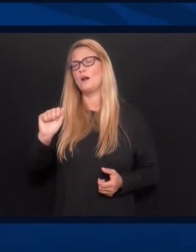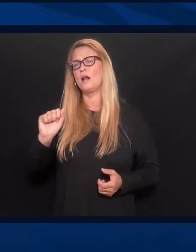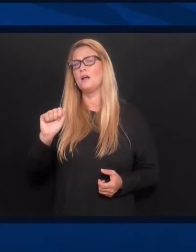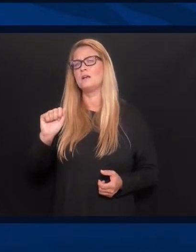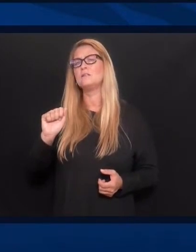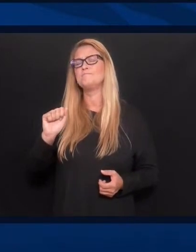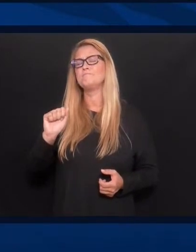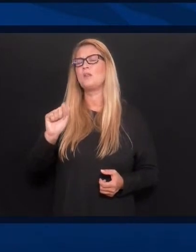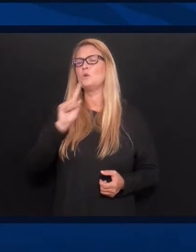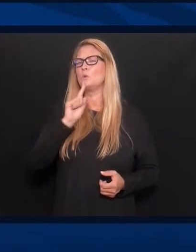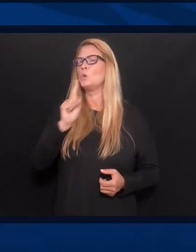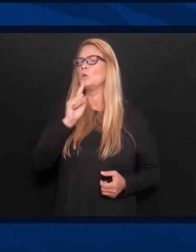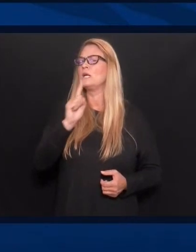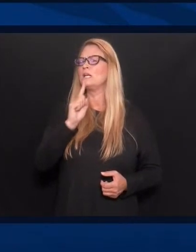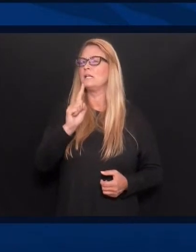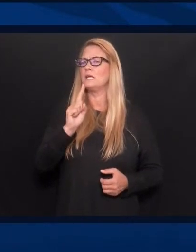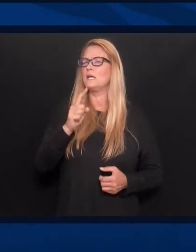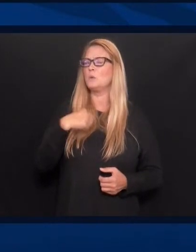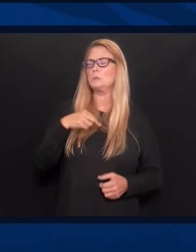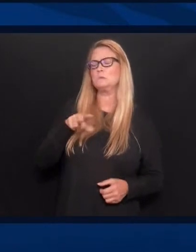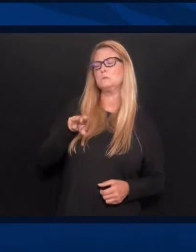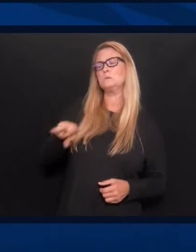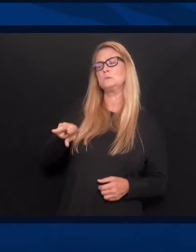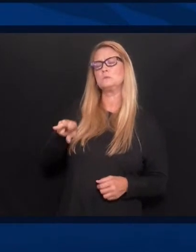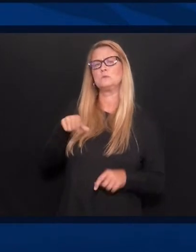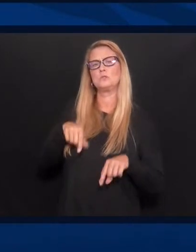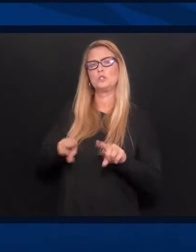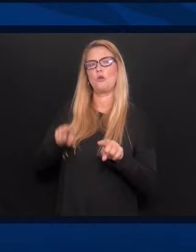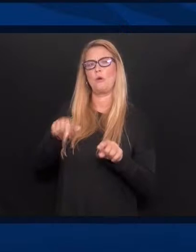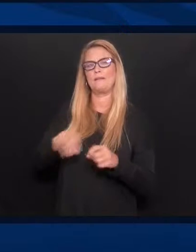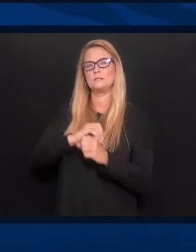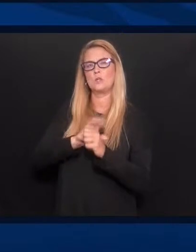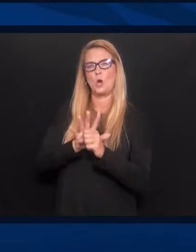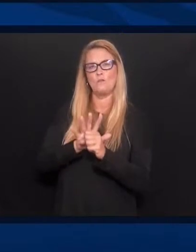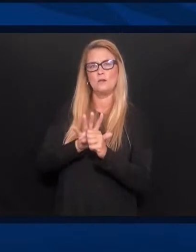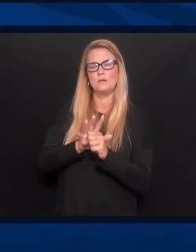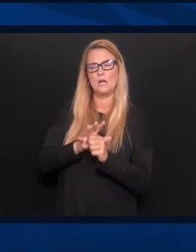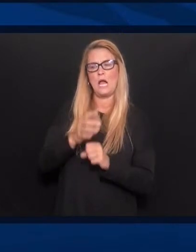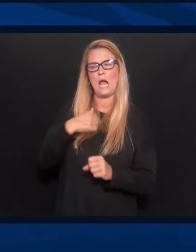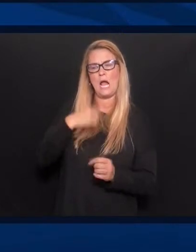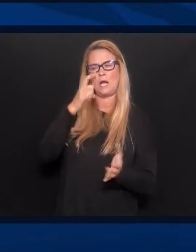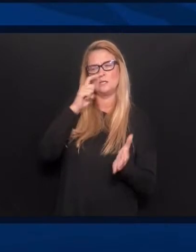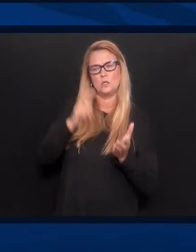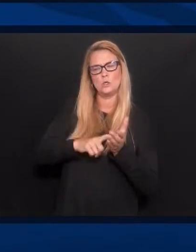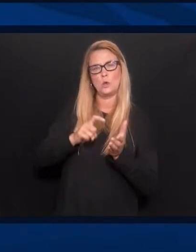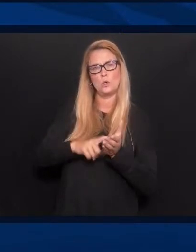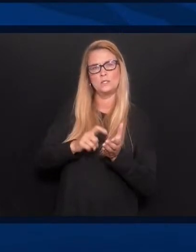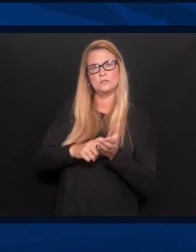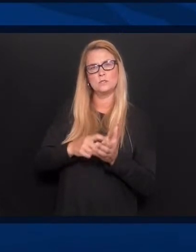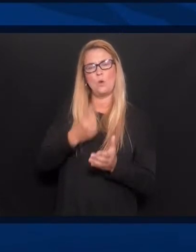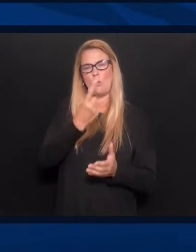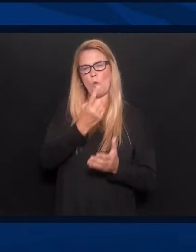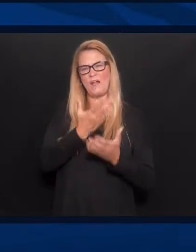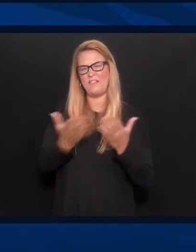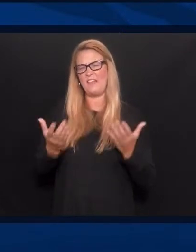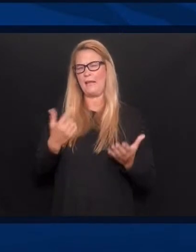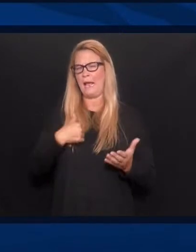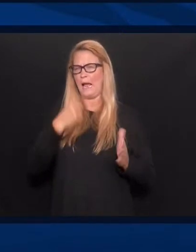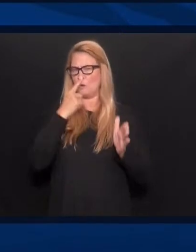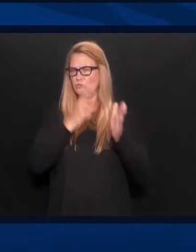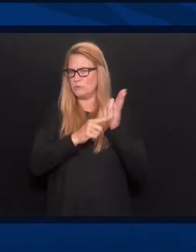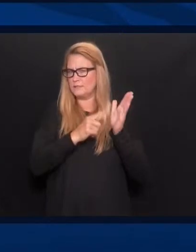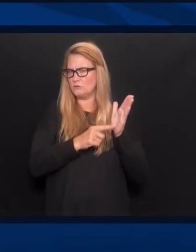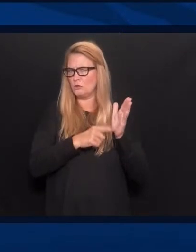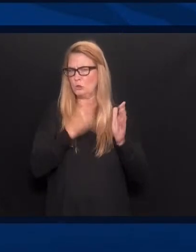and both being lauded for the way the state has handled it. But one thing they've done that I've become aware of, and I've done a little bit of research on, just really getting